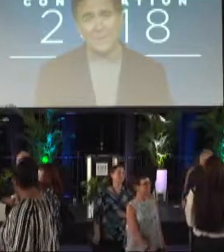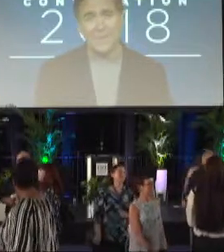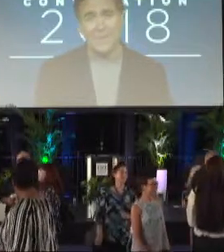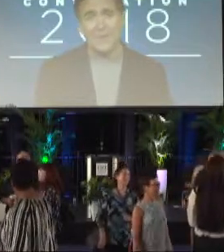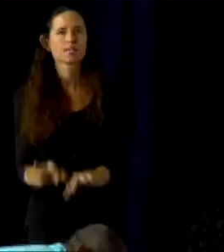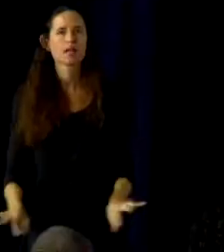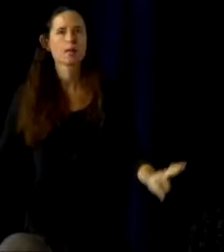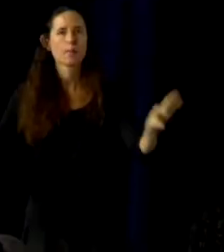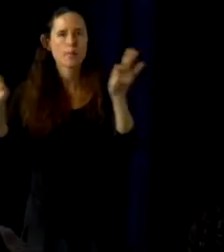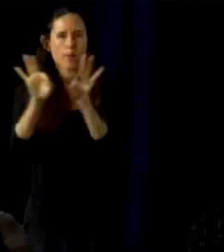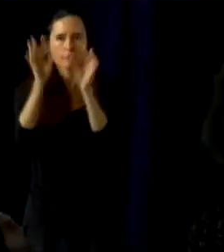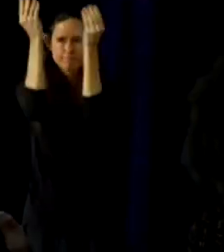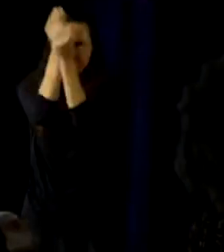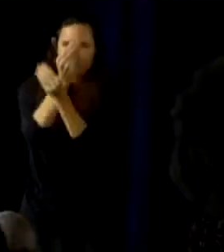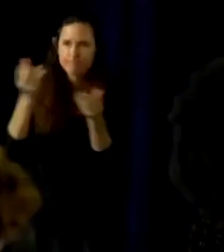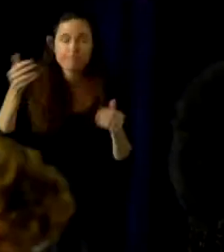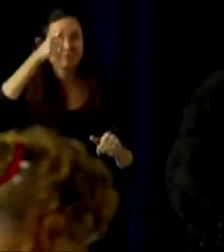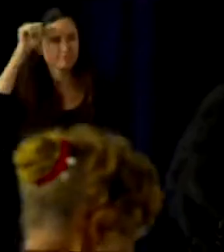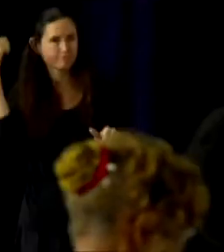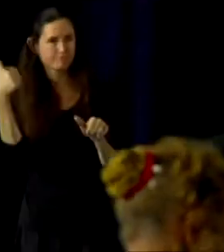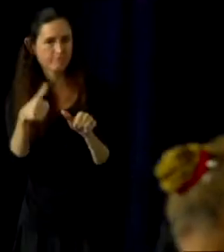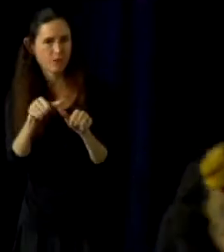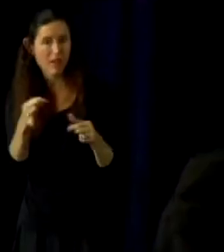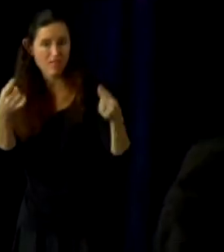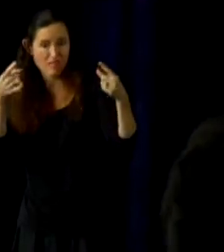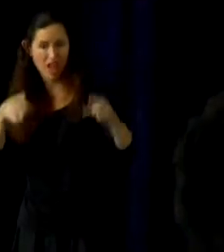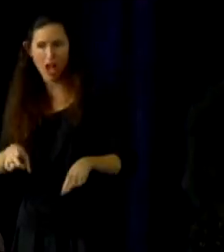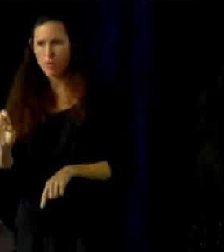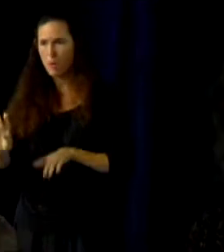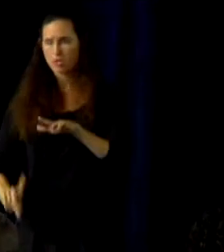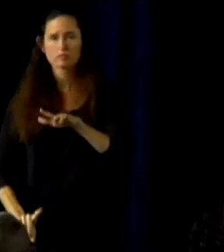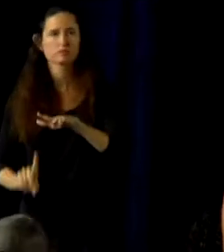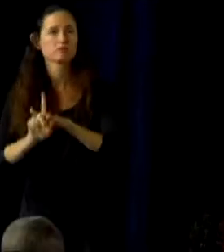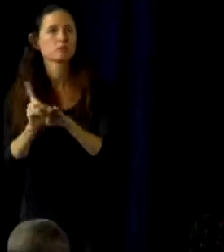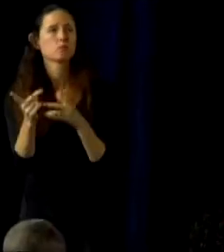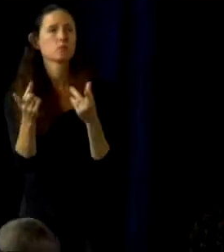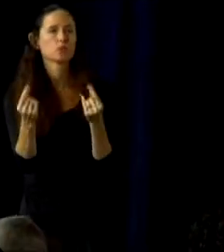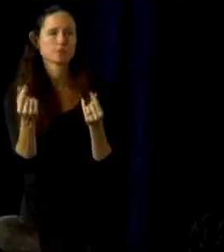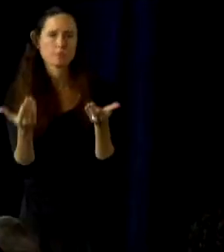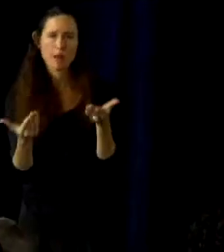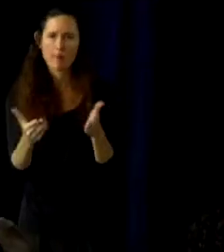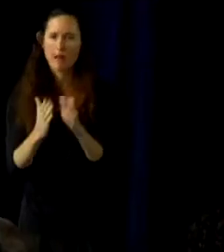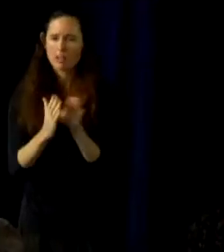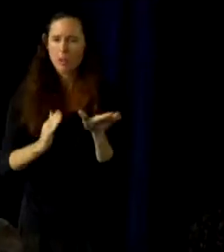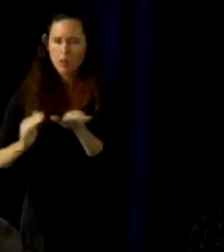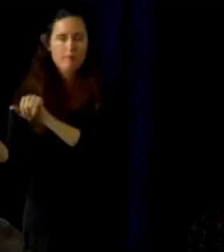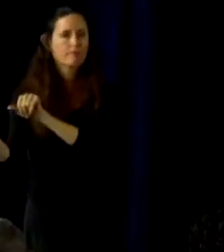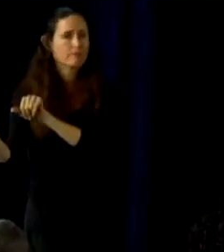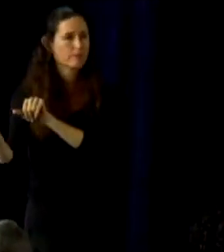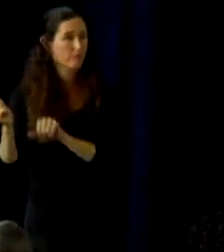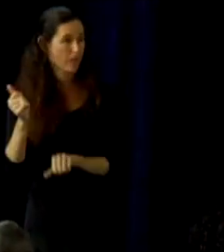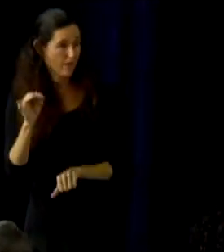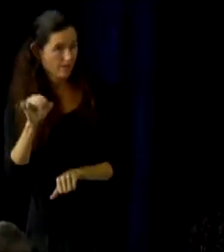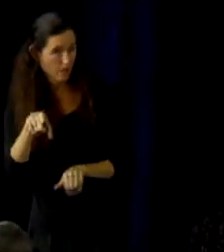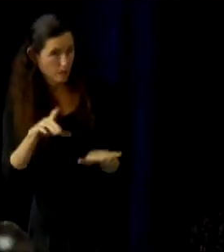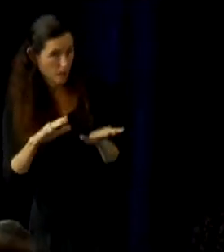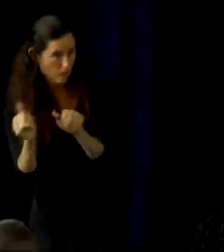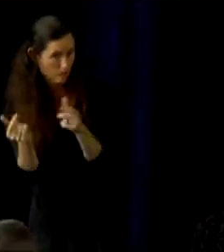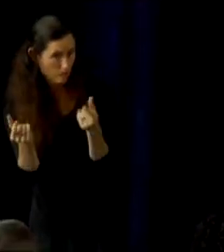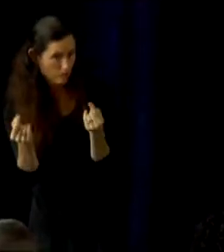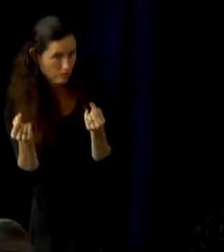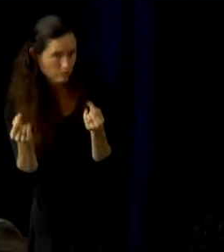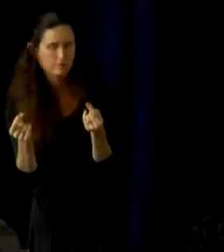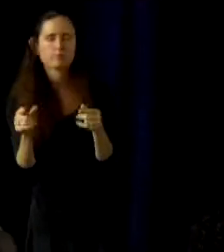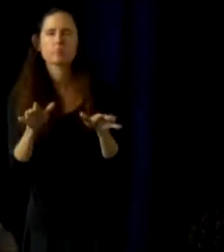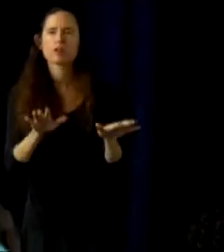announcement. Remember, in the unlikely event of an emergency, you may be asked to leave the gymnasium. If you are asked to leave, please do